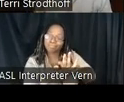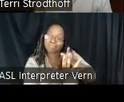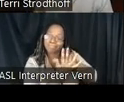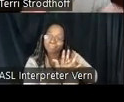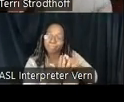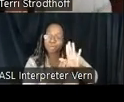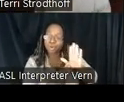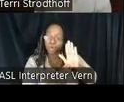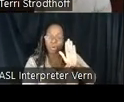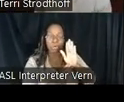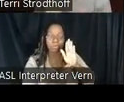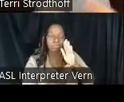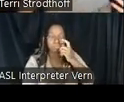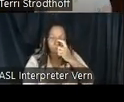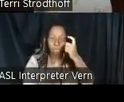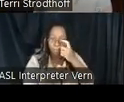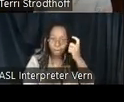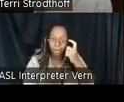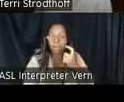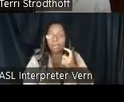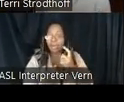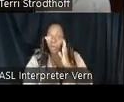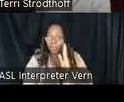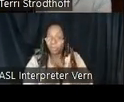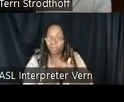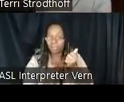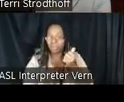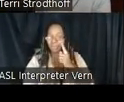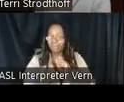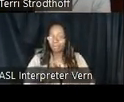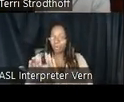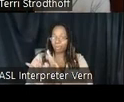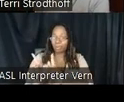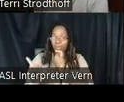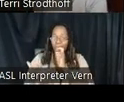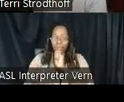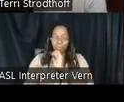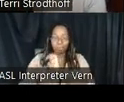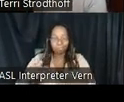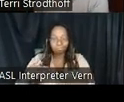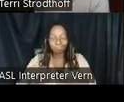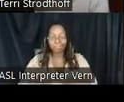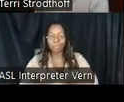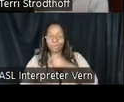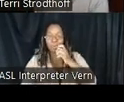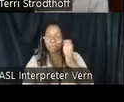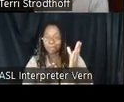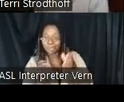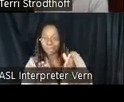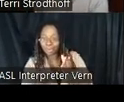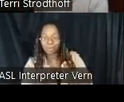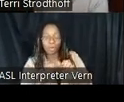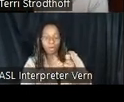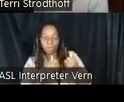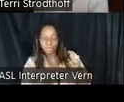the people we work with, the people we serve, and the people that we are intending to collaborate and